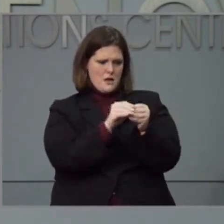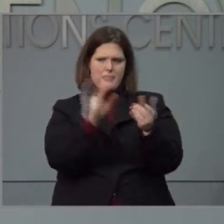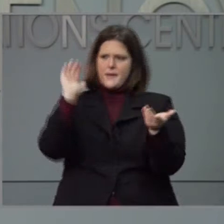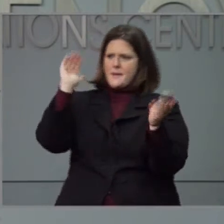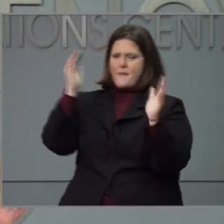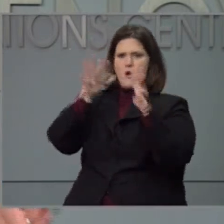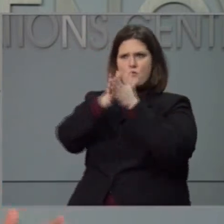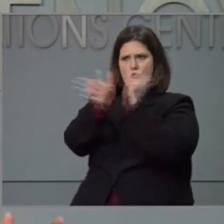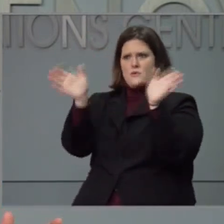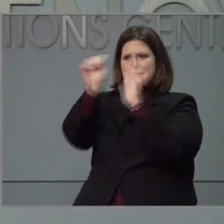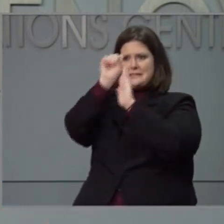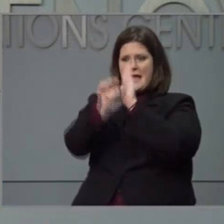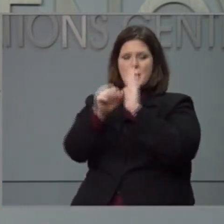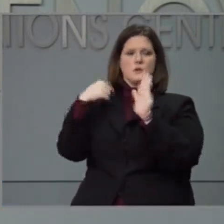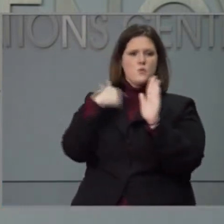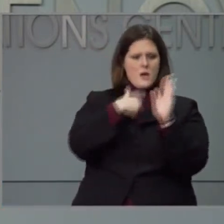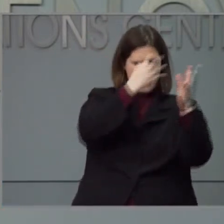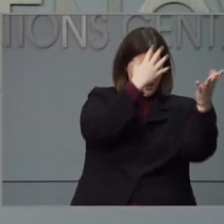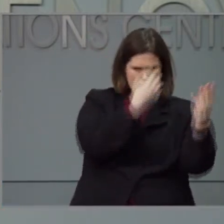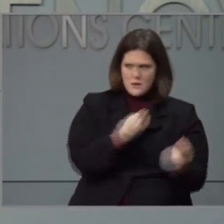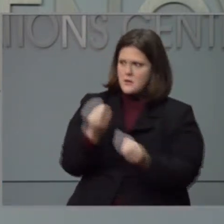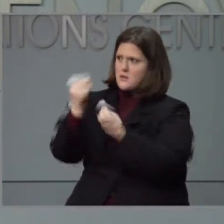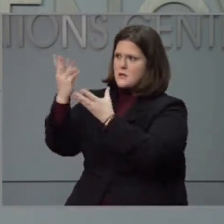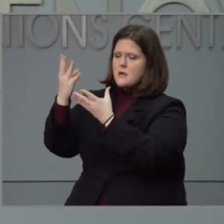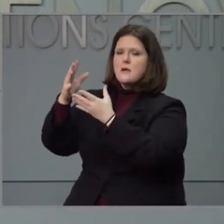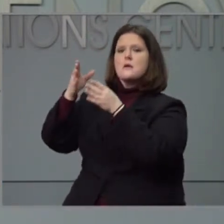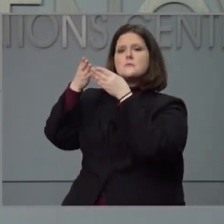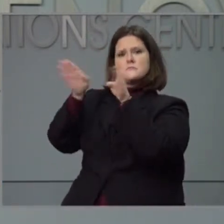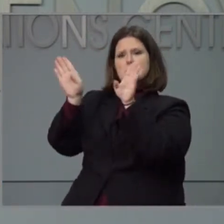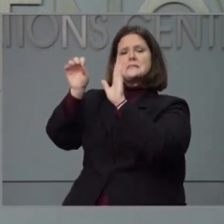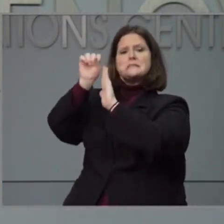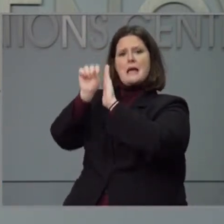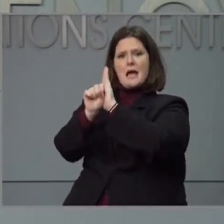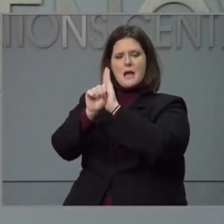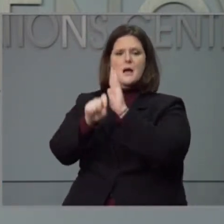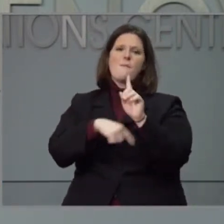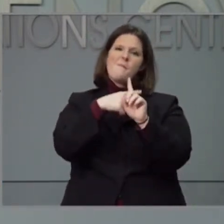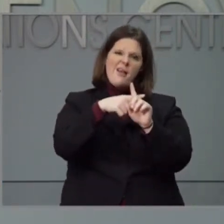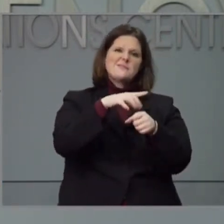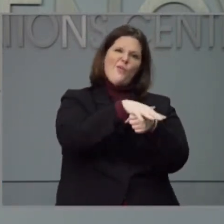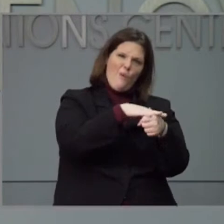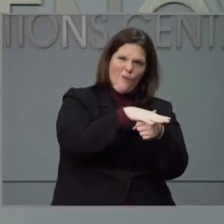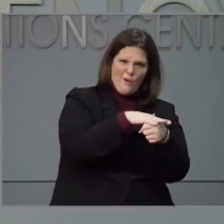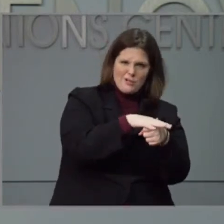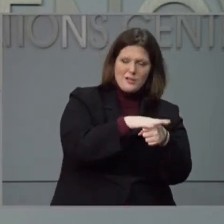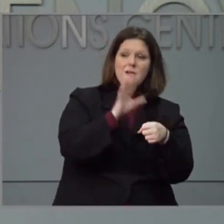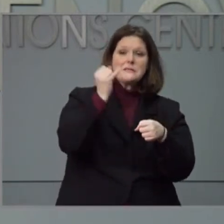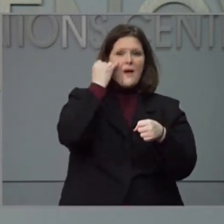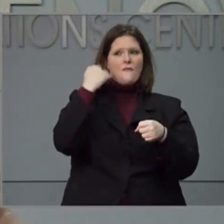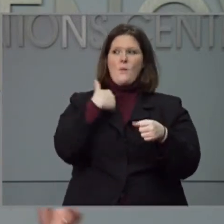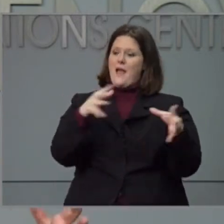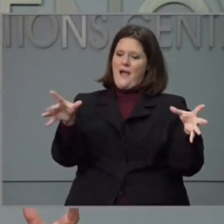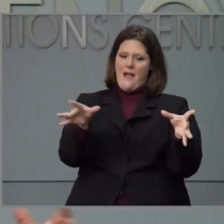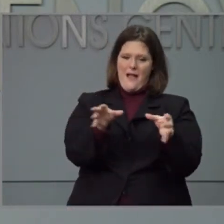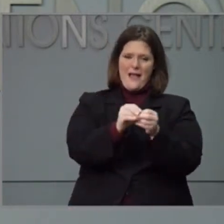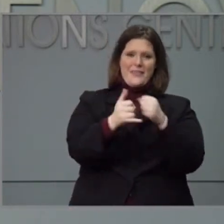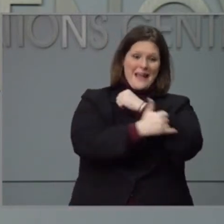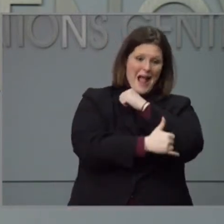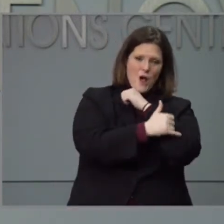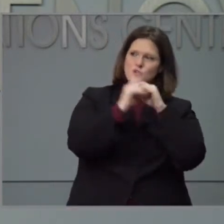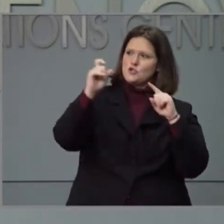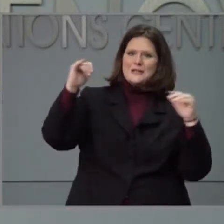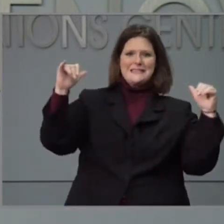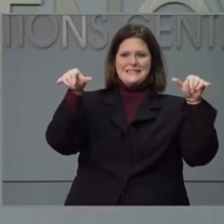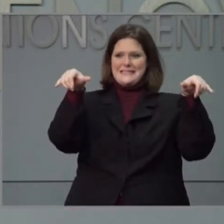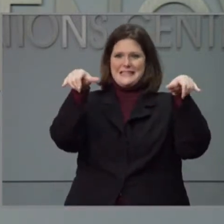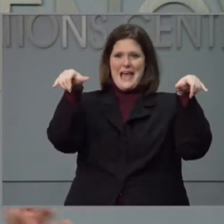information to everyone at the state level as well as the county level. It should be the same, right? If we add up all the counties together, it should equal